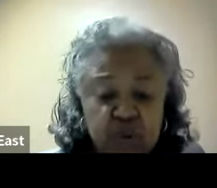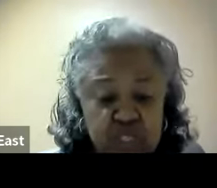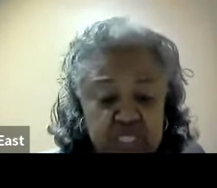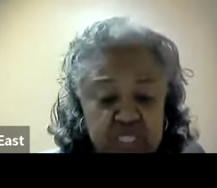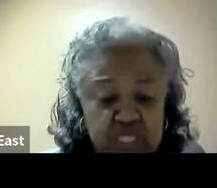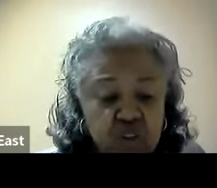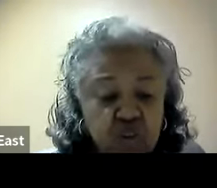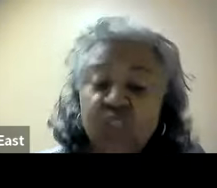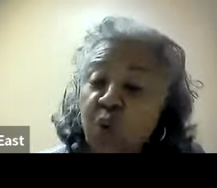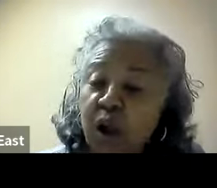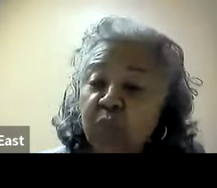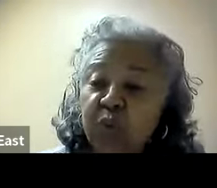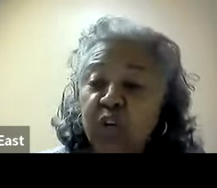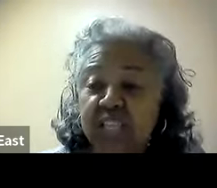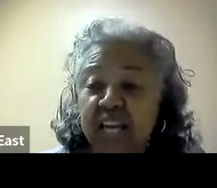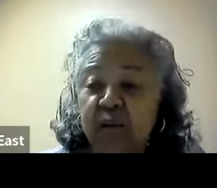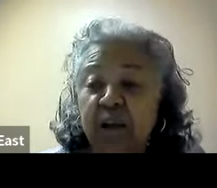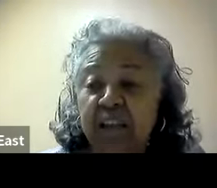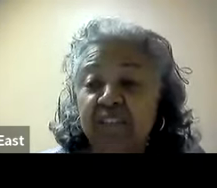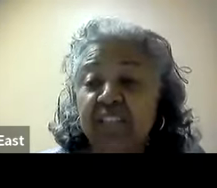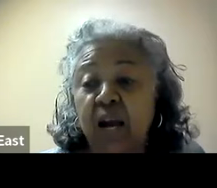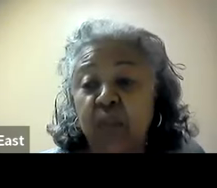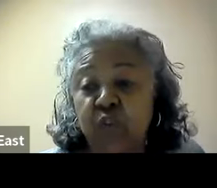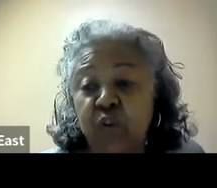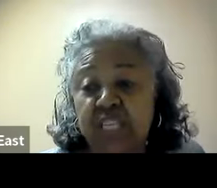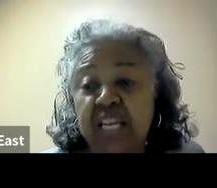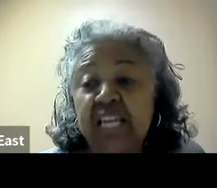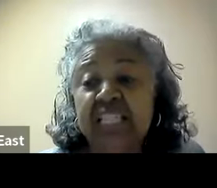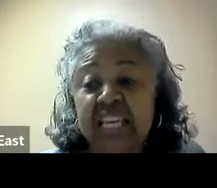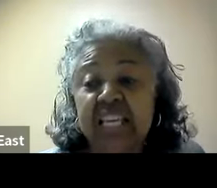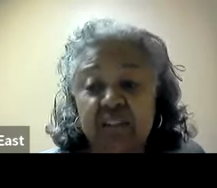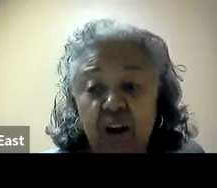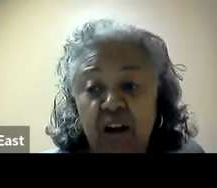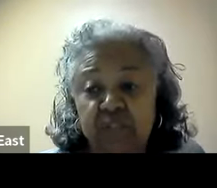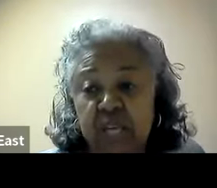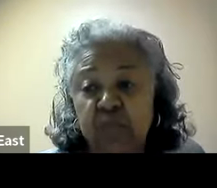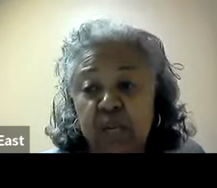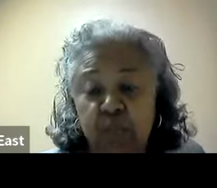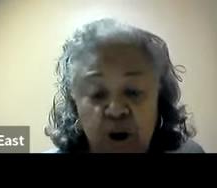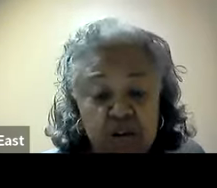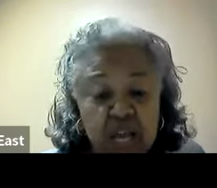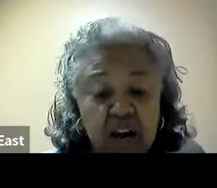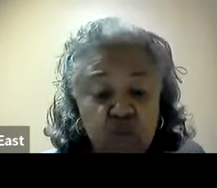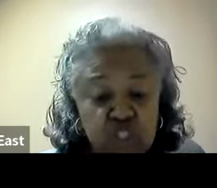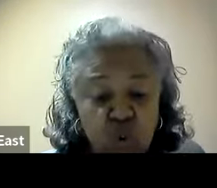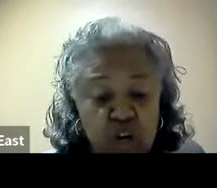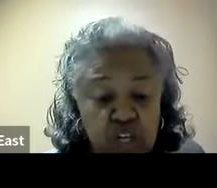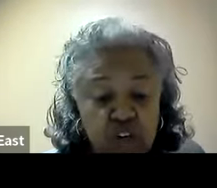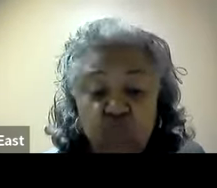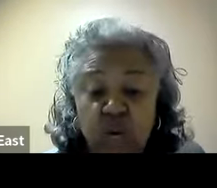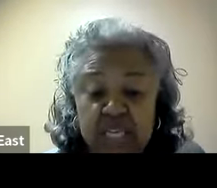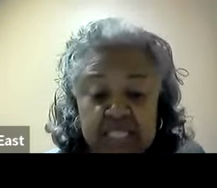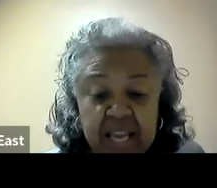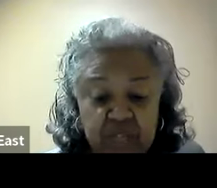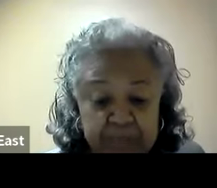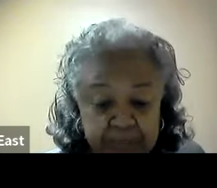the community. So that's why we were excited about having the opportunity to get involved and be a part of what's going on here